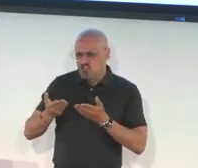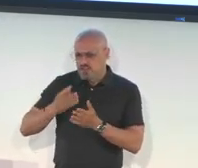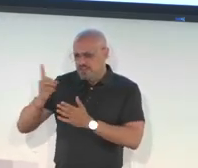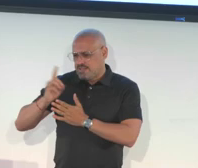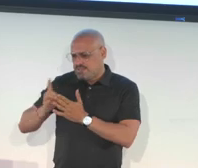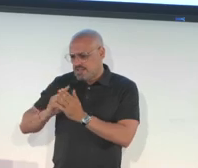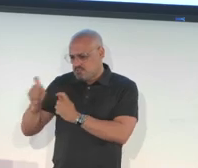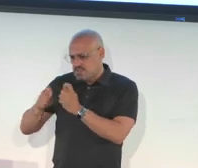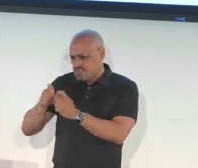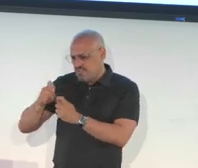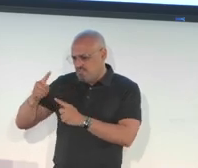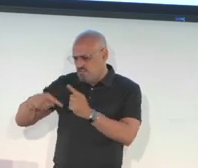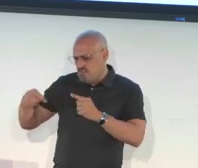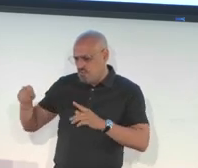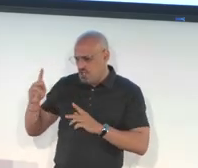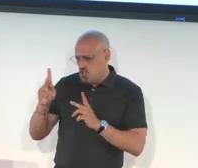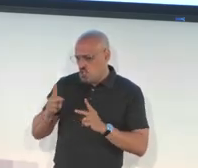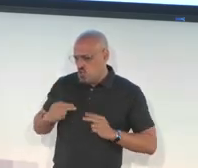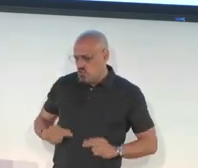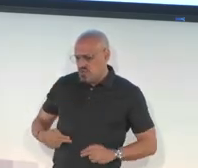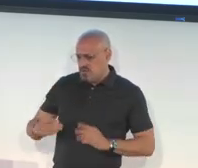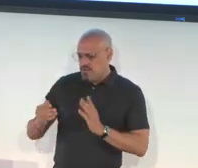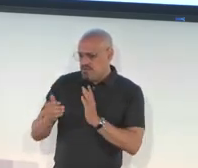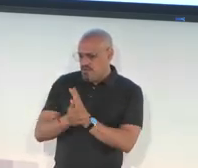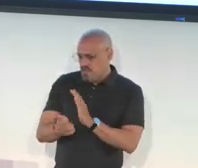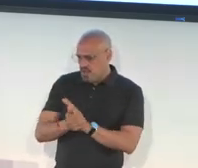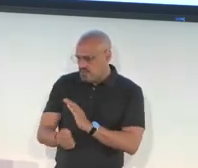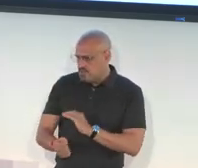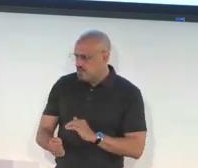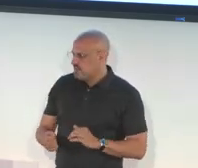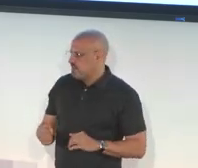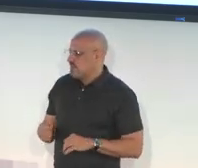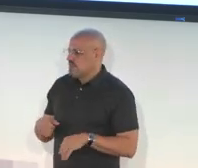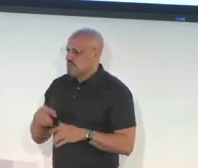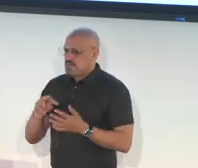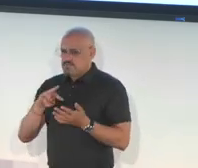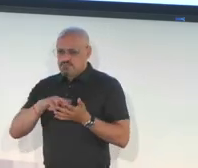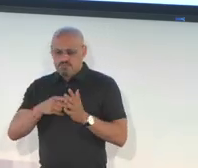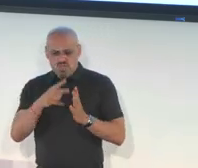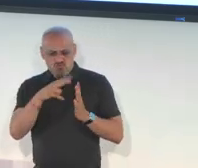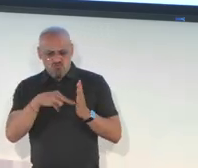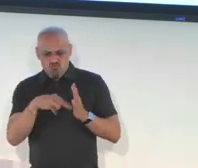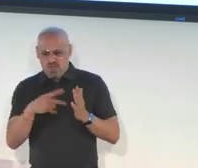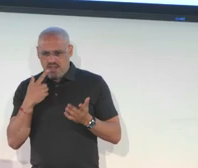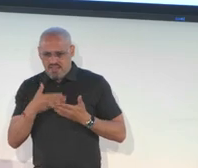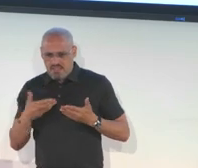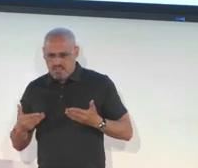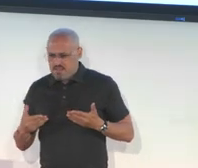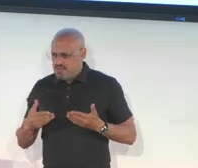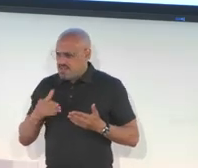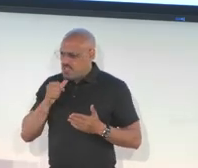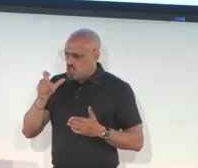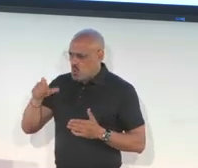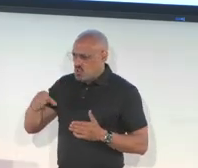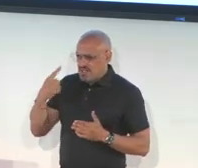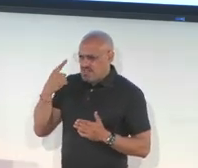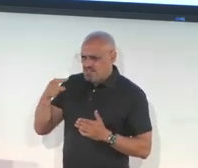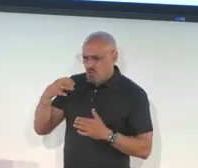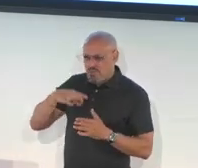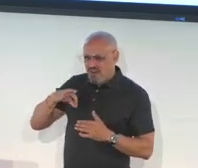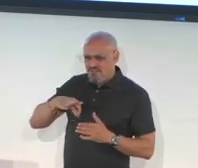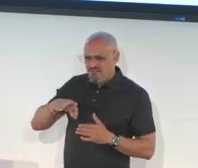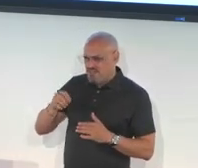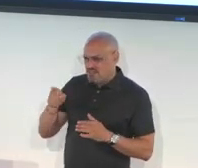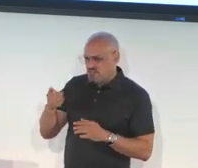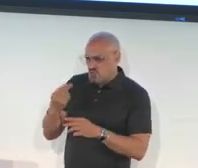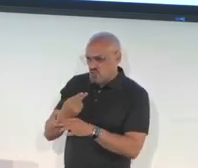for a particular variation in human ability. Another example of this, read out loud software. You don't need to need read out loud software to benefit from being